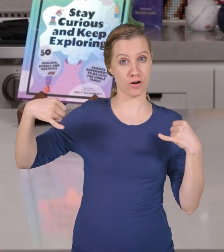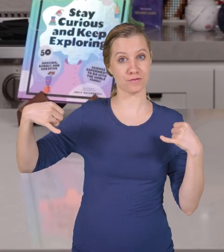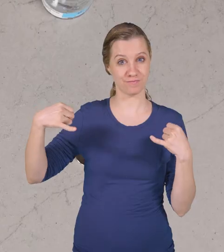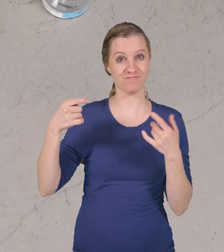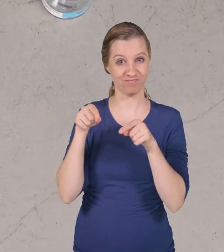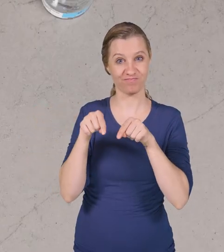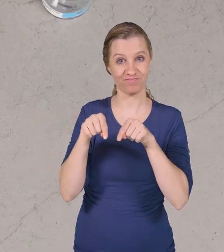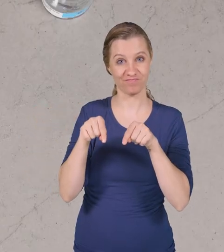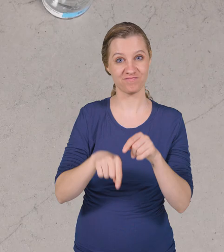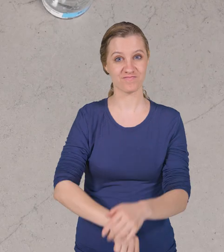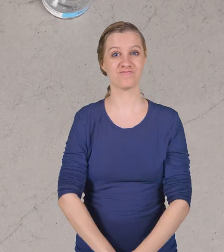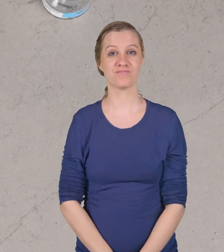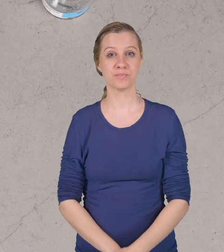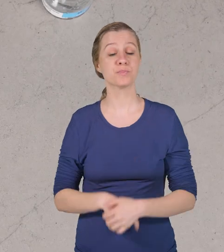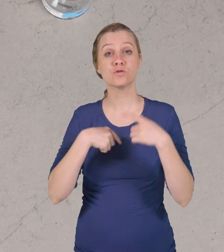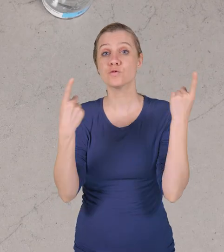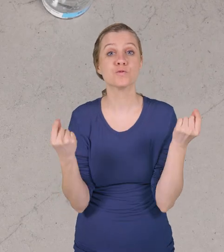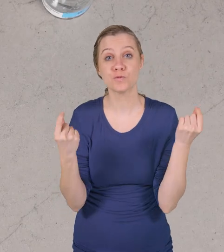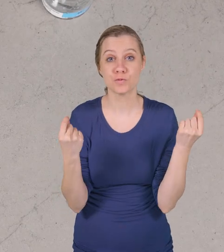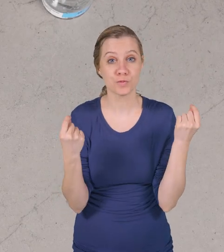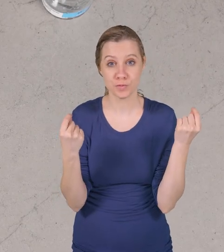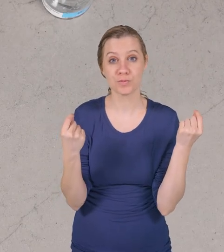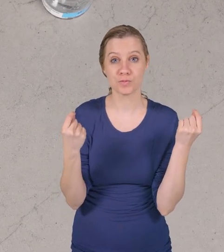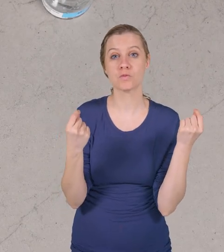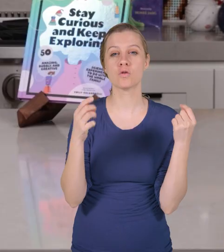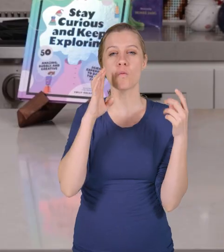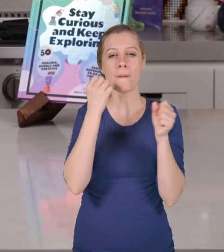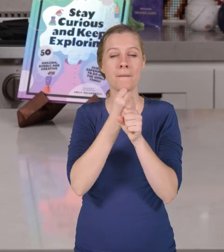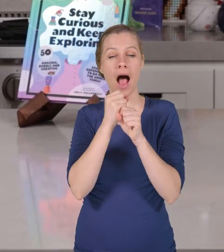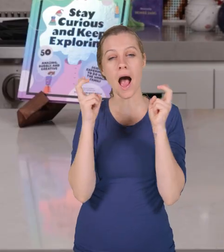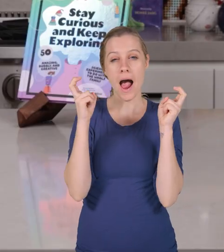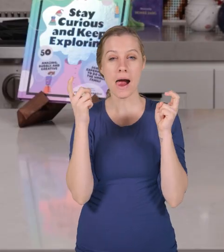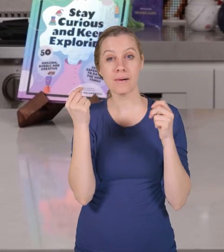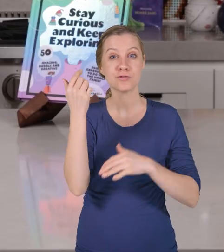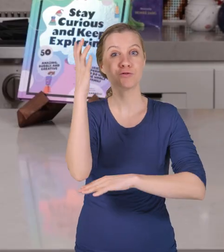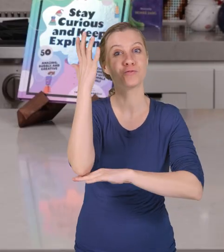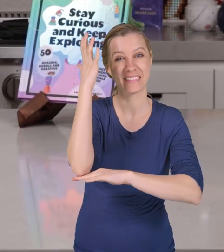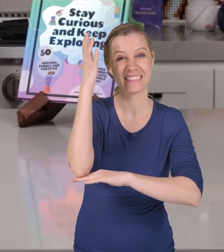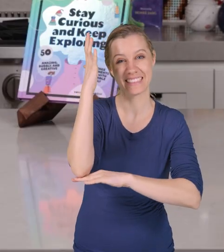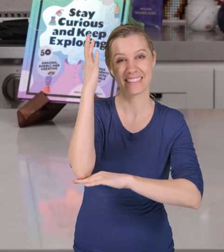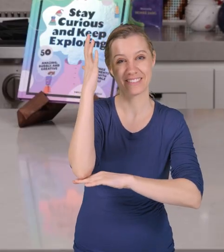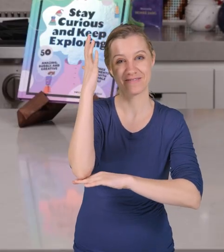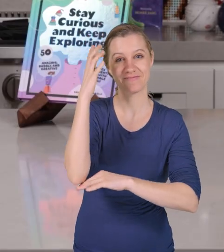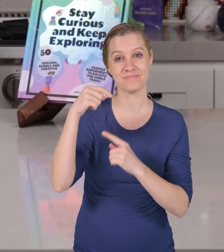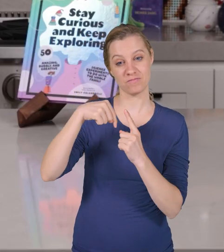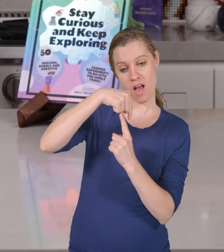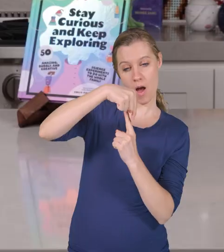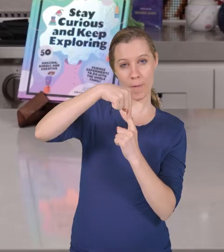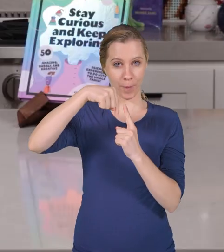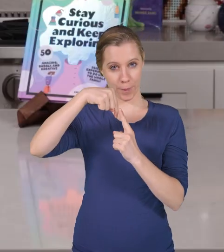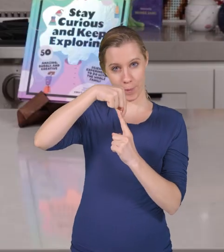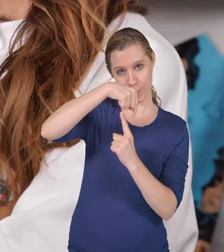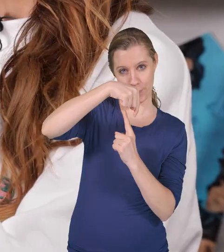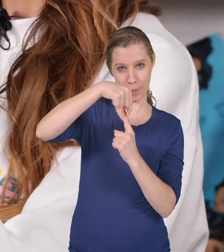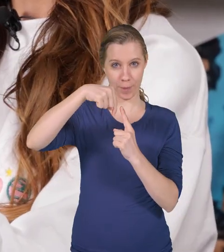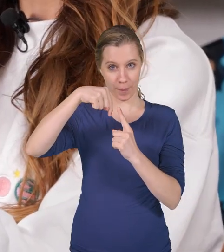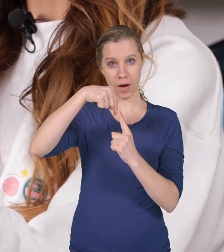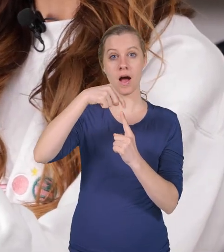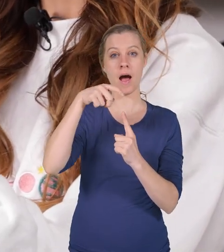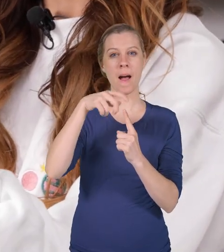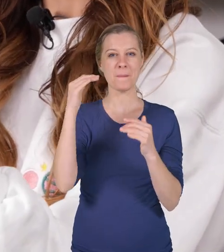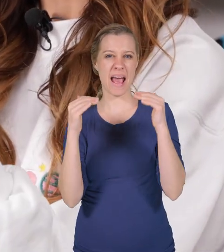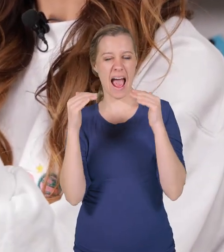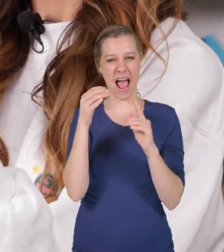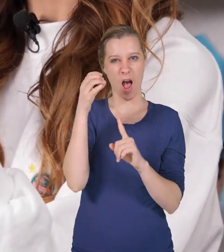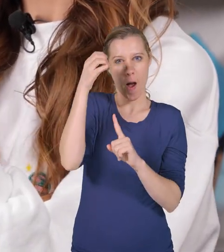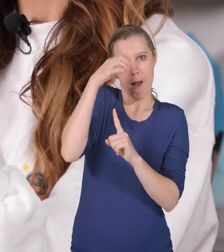some copper wire here. And what I'm going to do is I wanna create almost like a little tree around my battery,